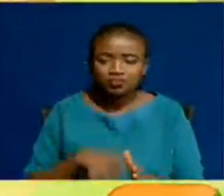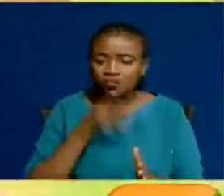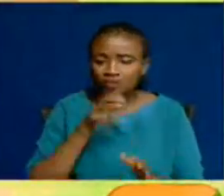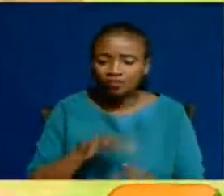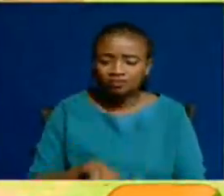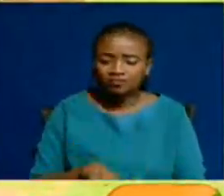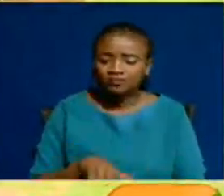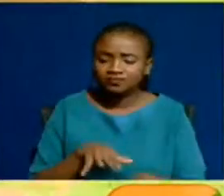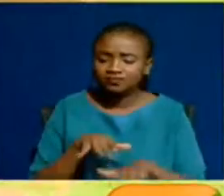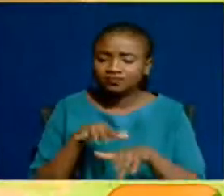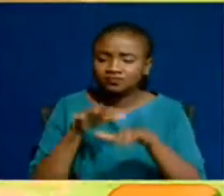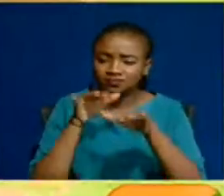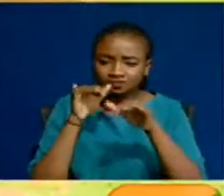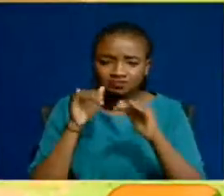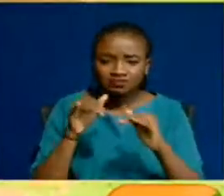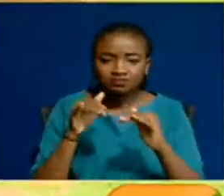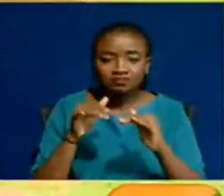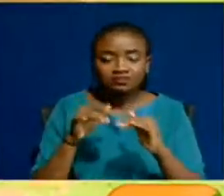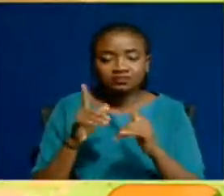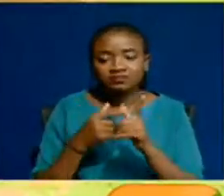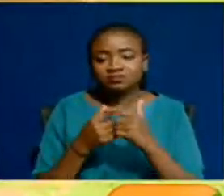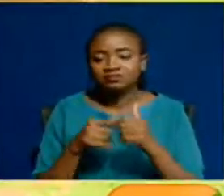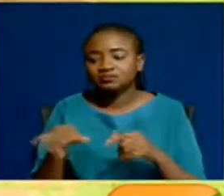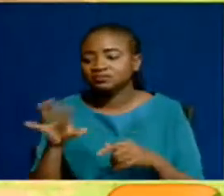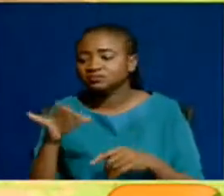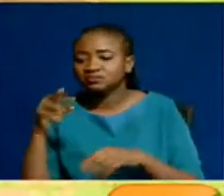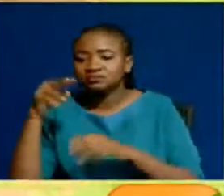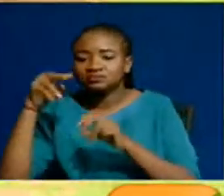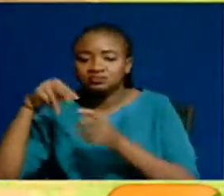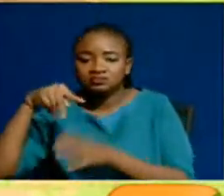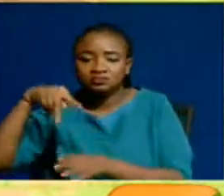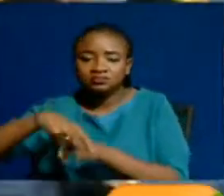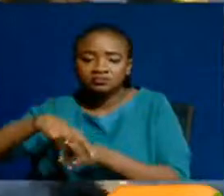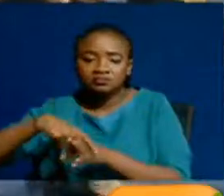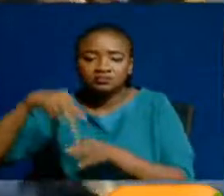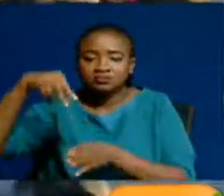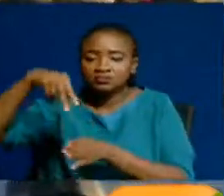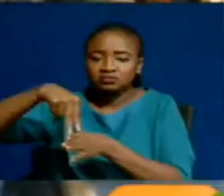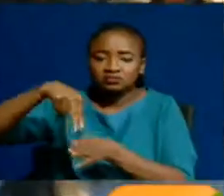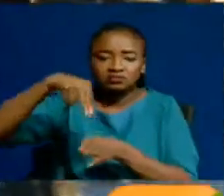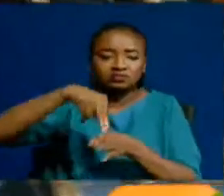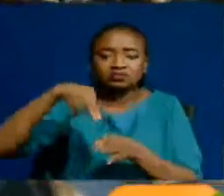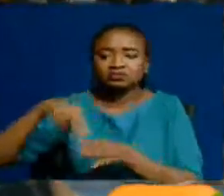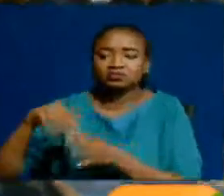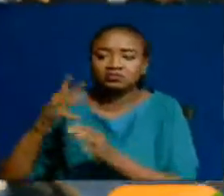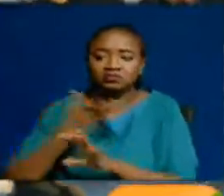kikubwa, mahali pa kutua na kutafuta chakula inakuwa ngumu.